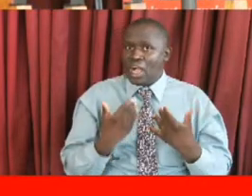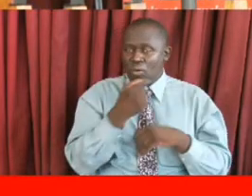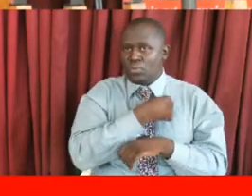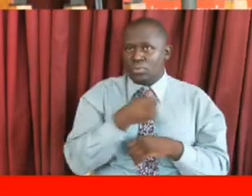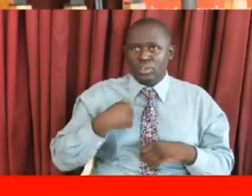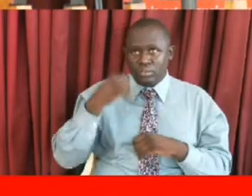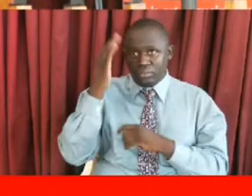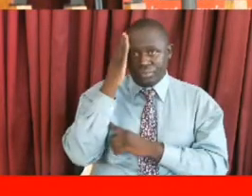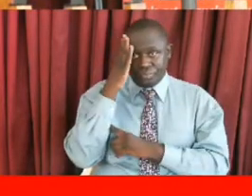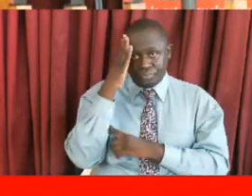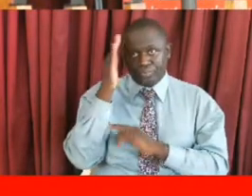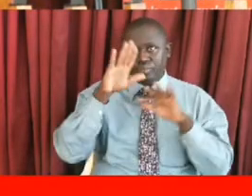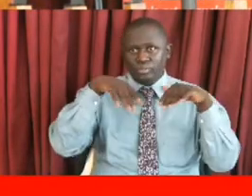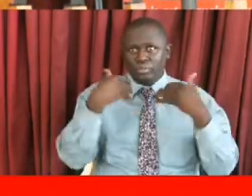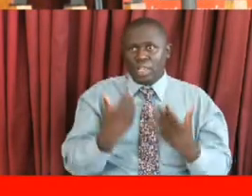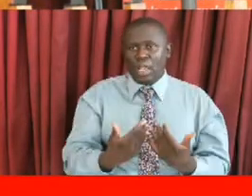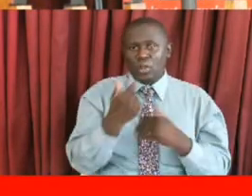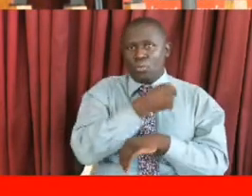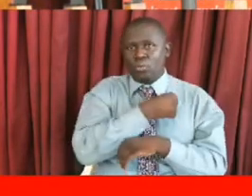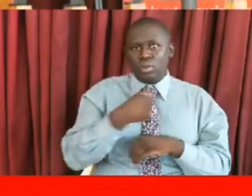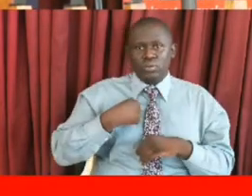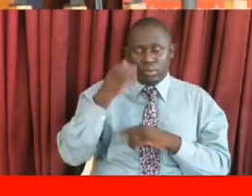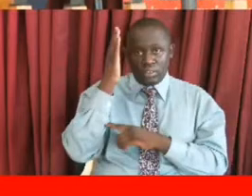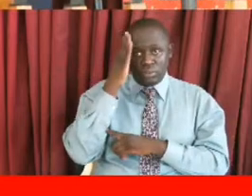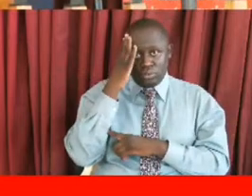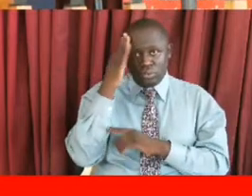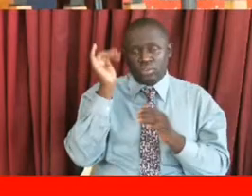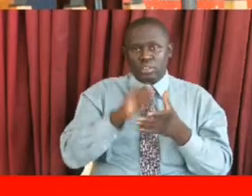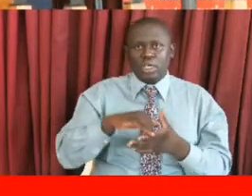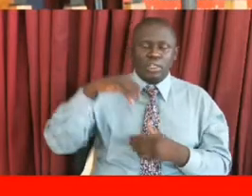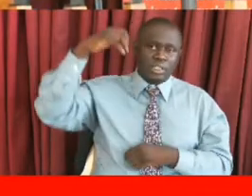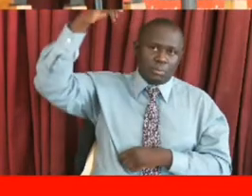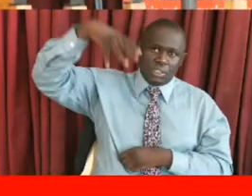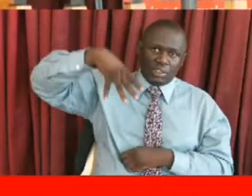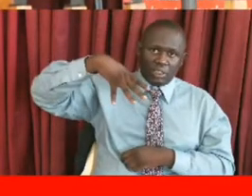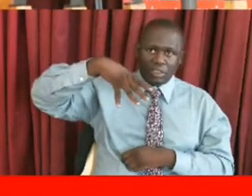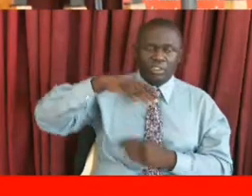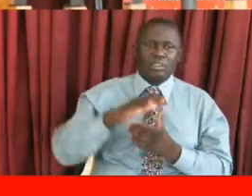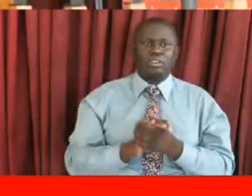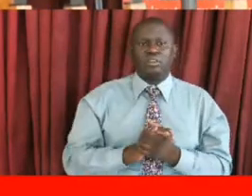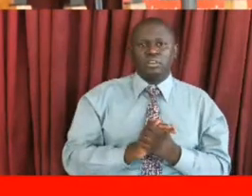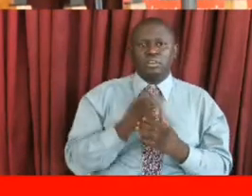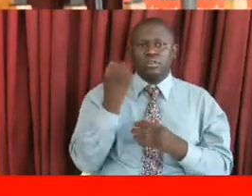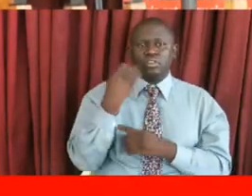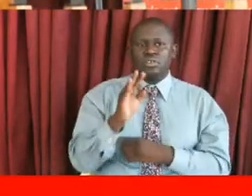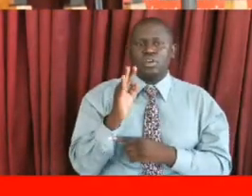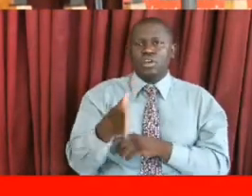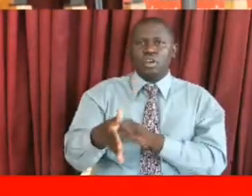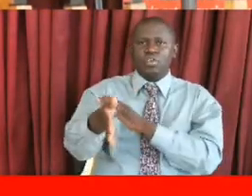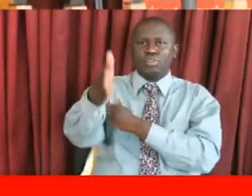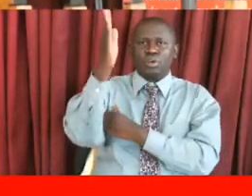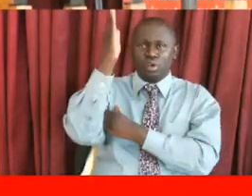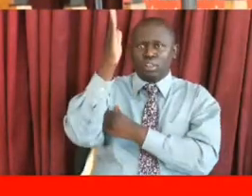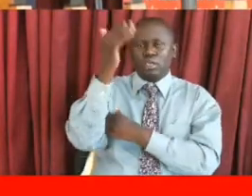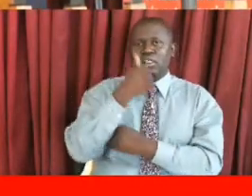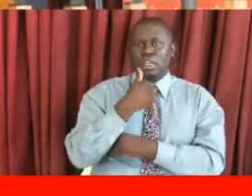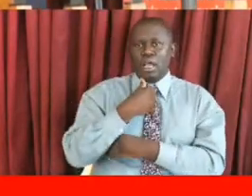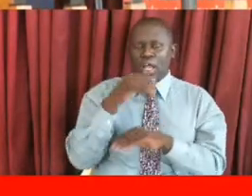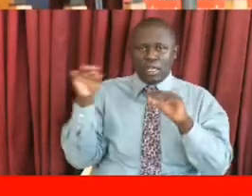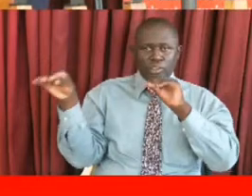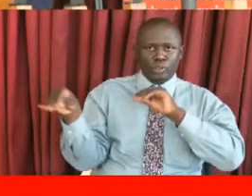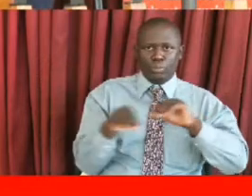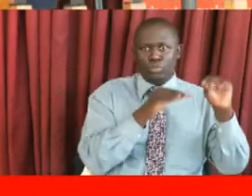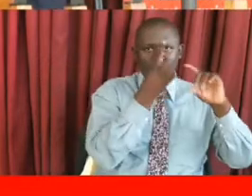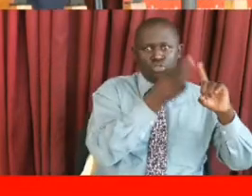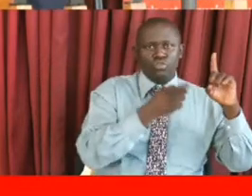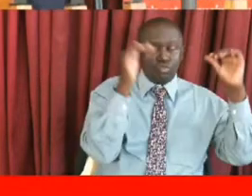descended how will we know that the presence of God has moved